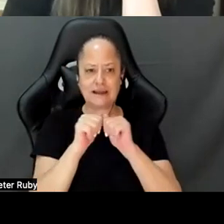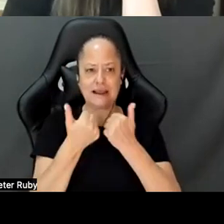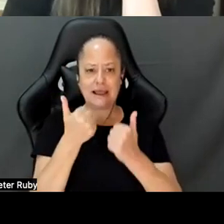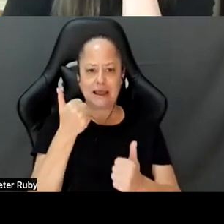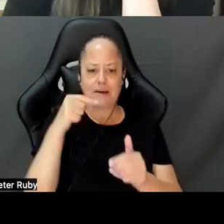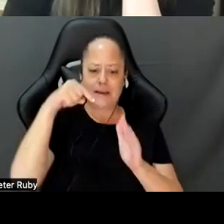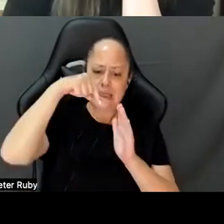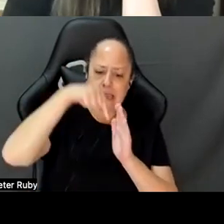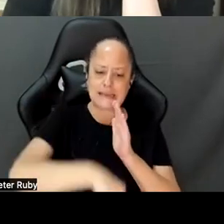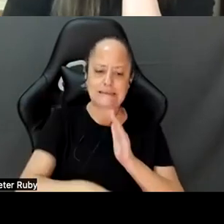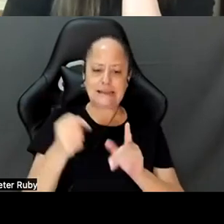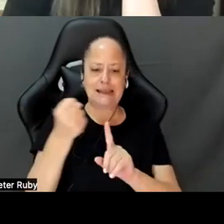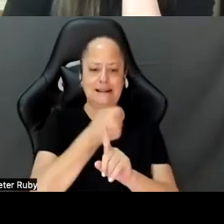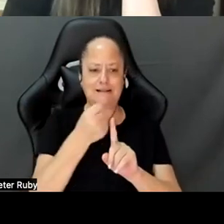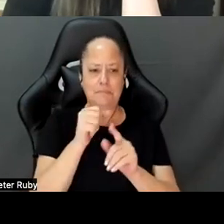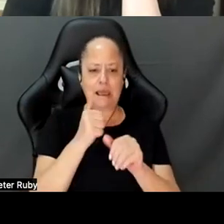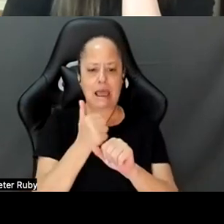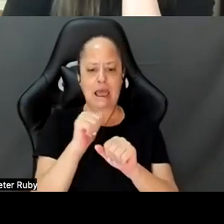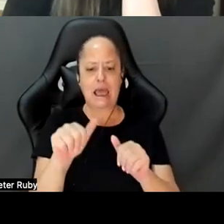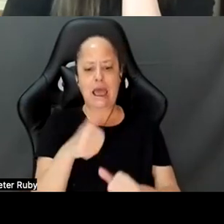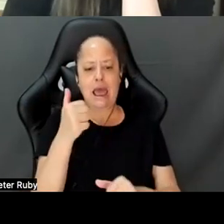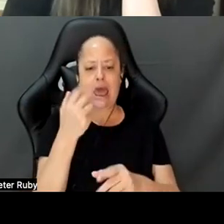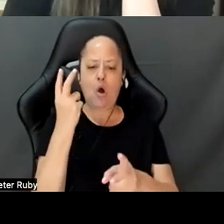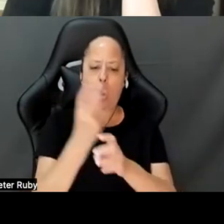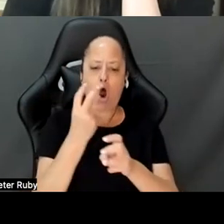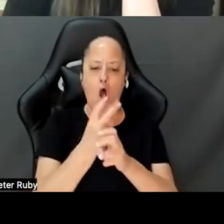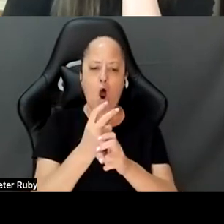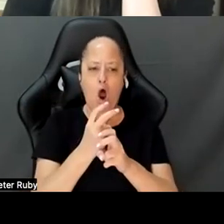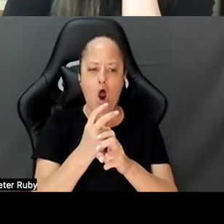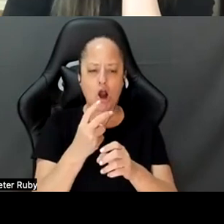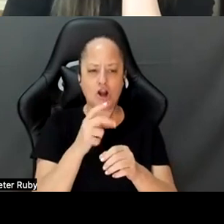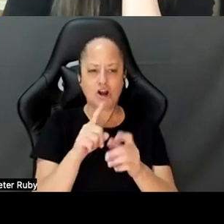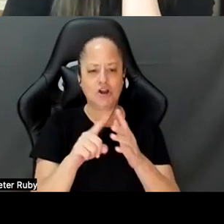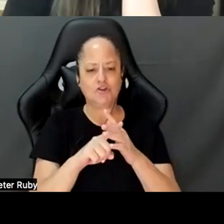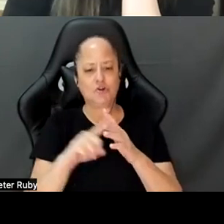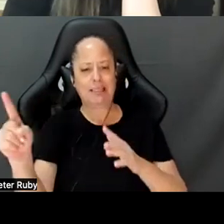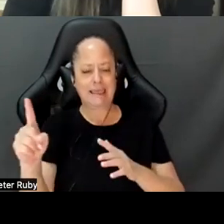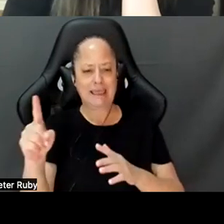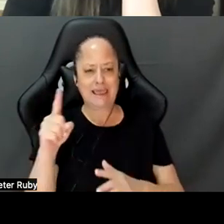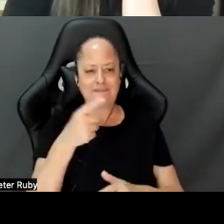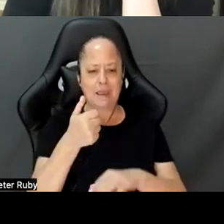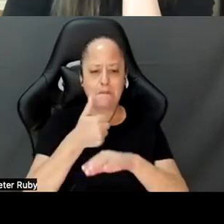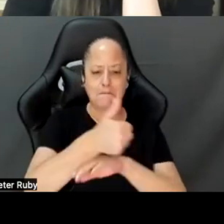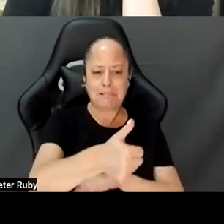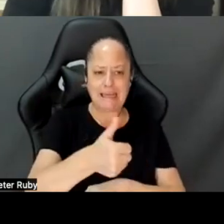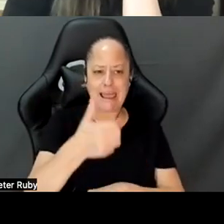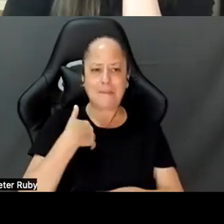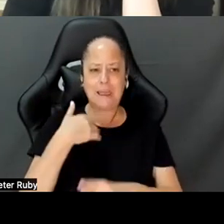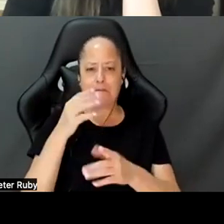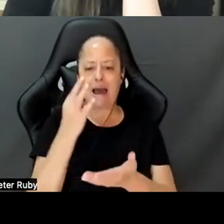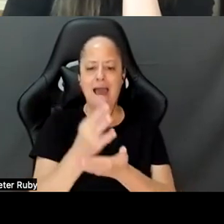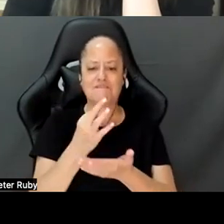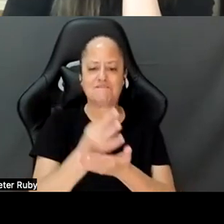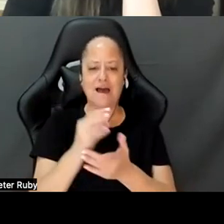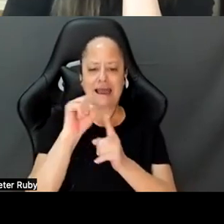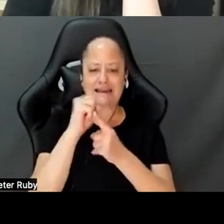intense abuse can be and how hard it is to get out of it. You know, and so he blames me for like the fact that my financial situation was ruined